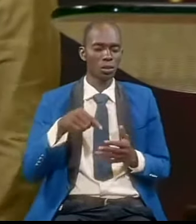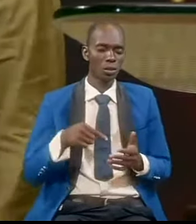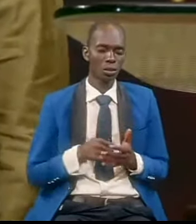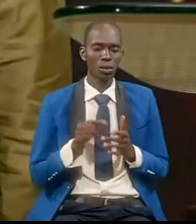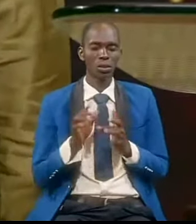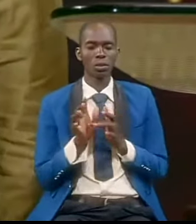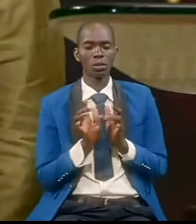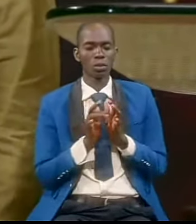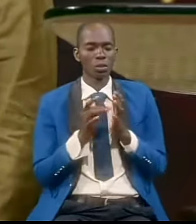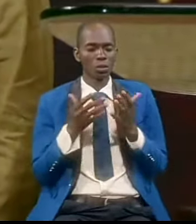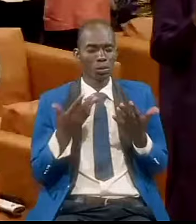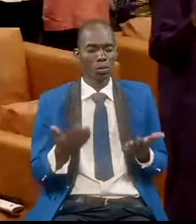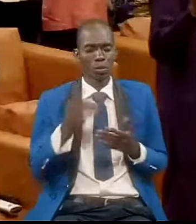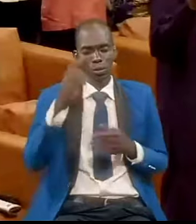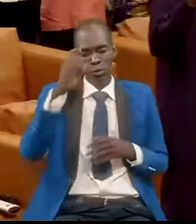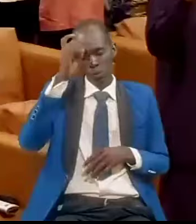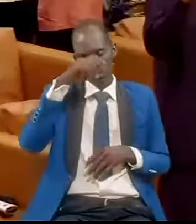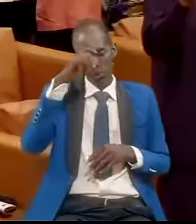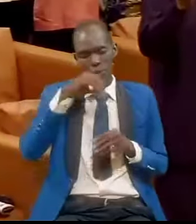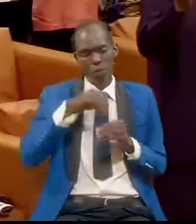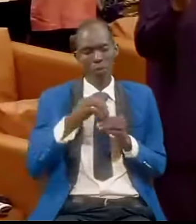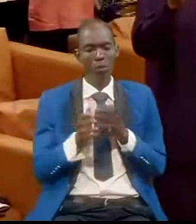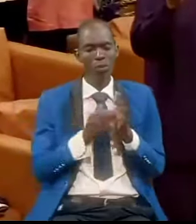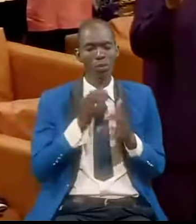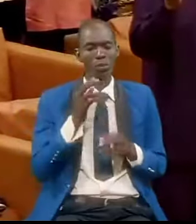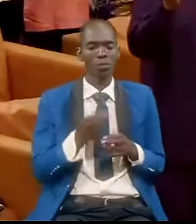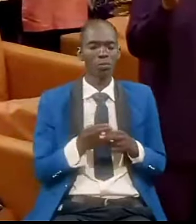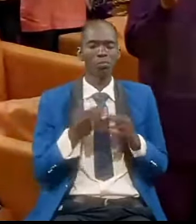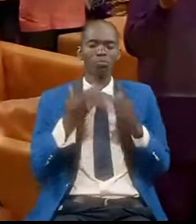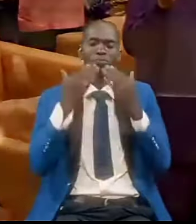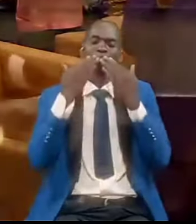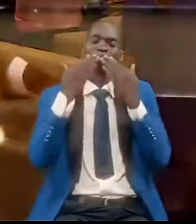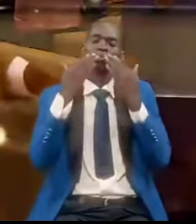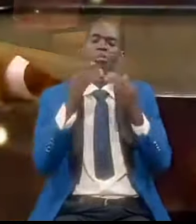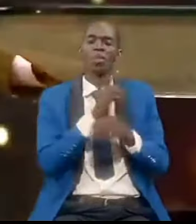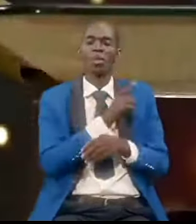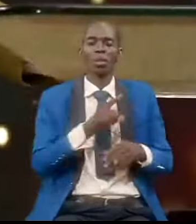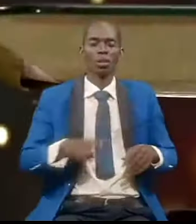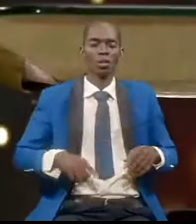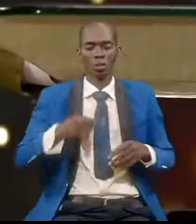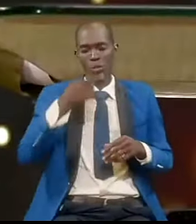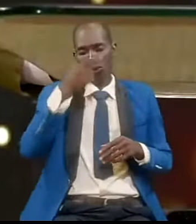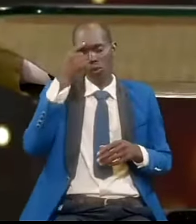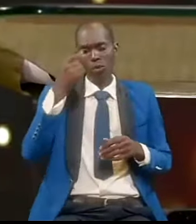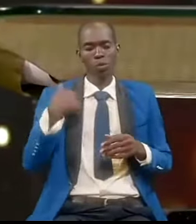wisdom in Jesus' name. Thank you, Lord, because we know you have